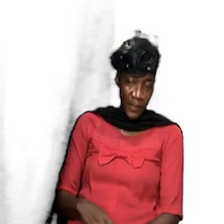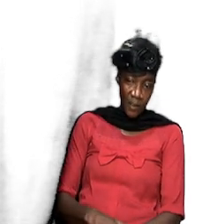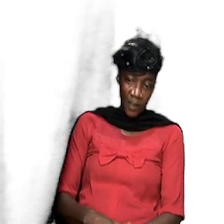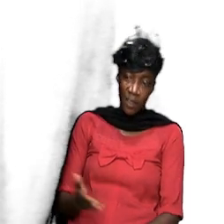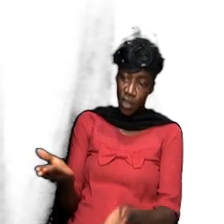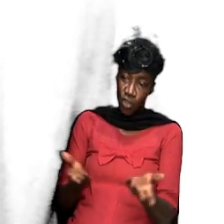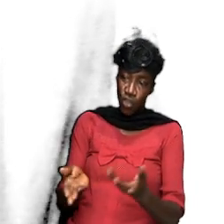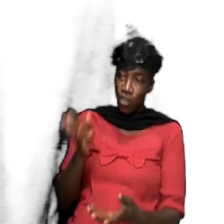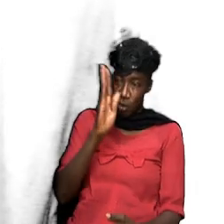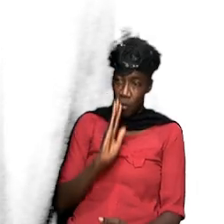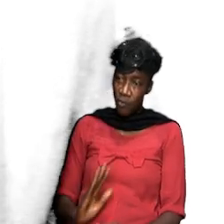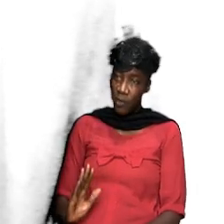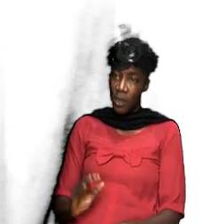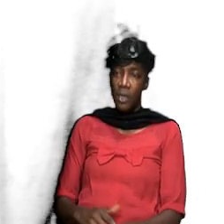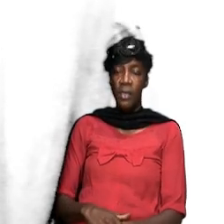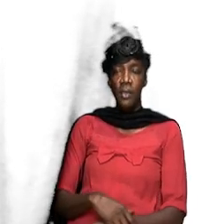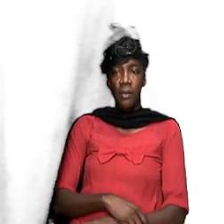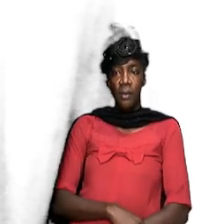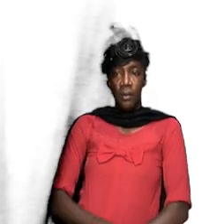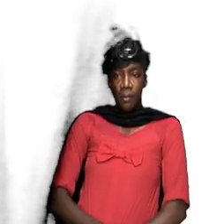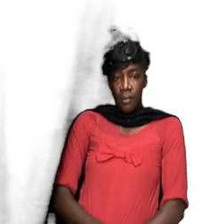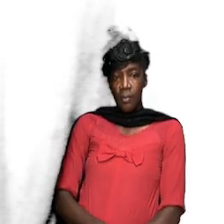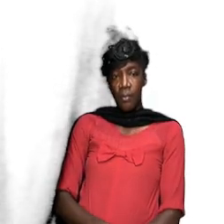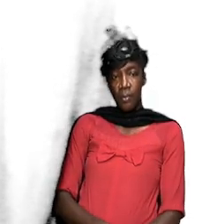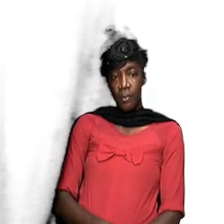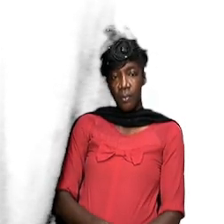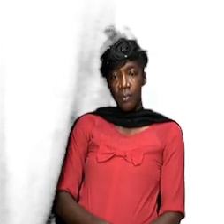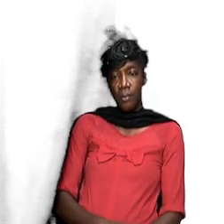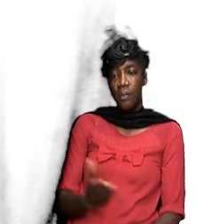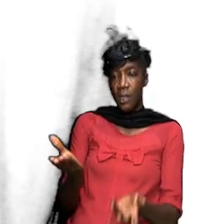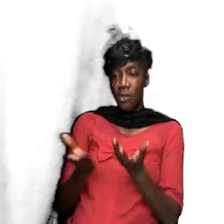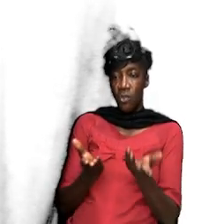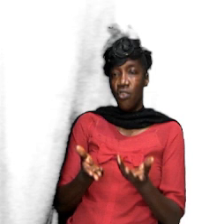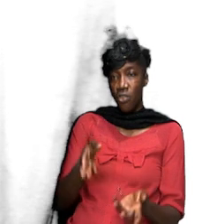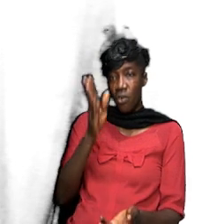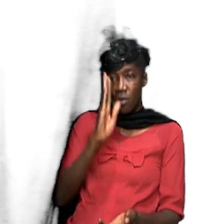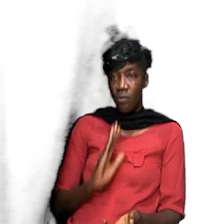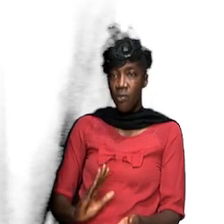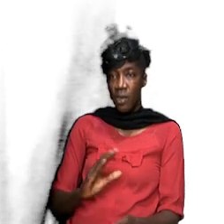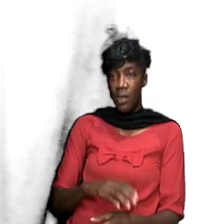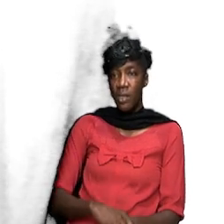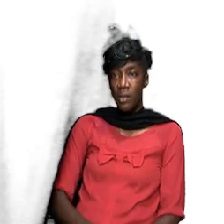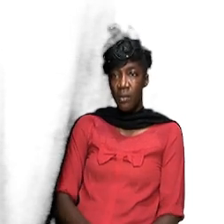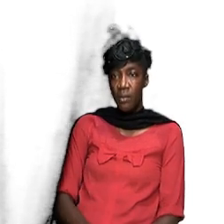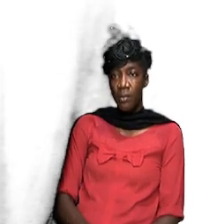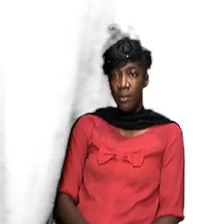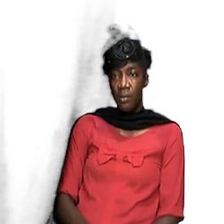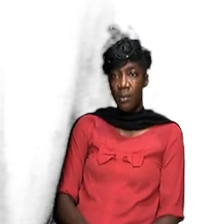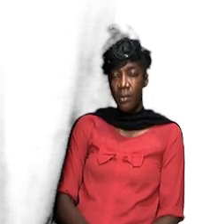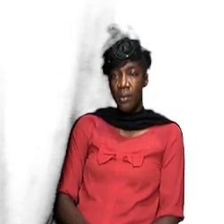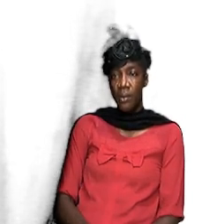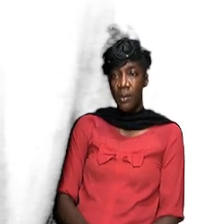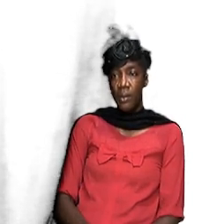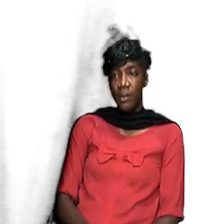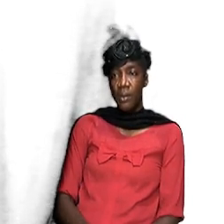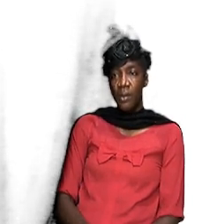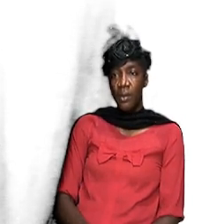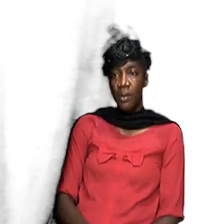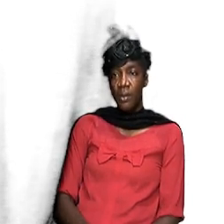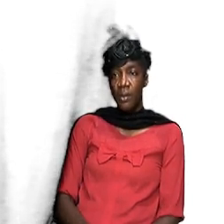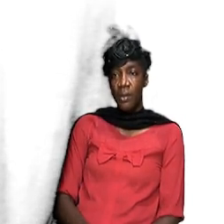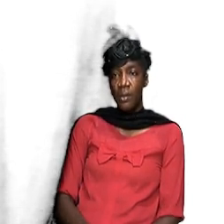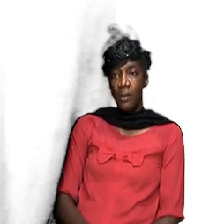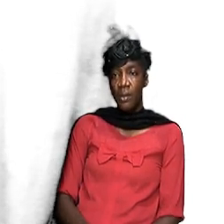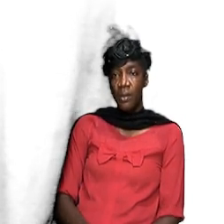Serve God, man. Serve God. It was so much